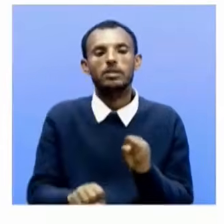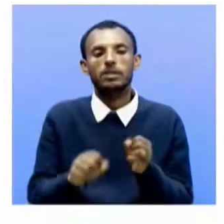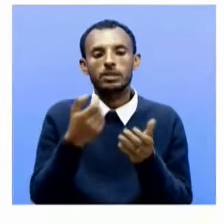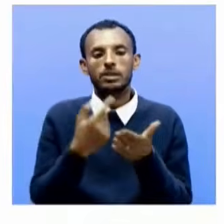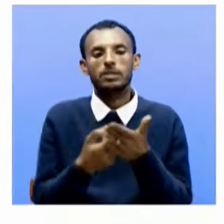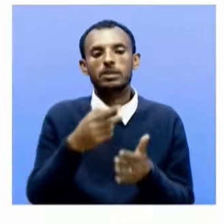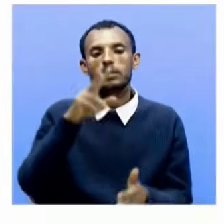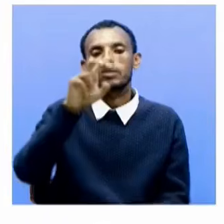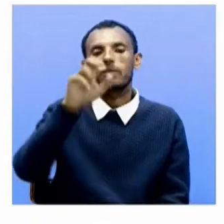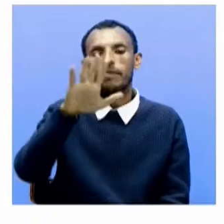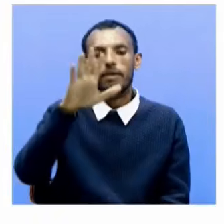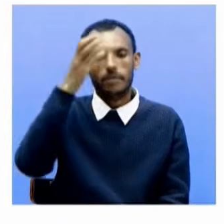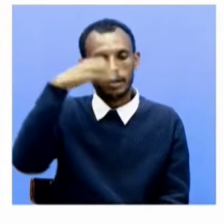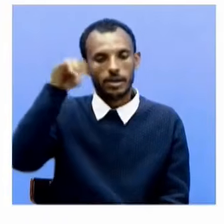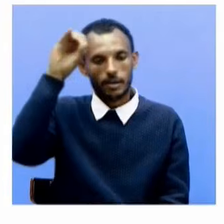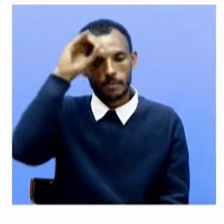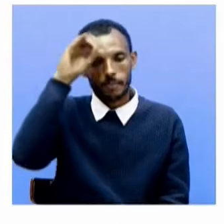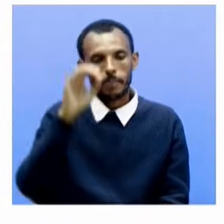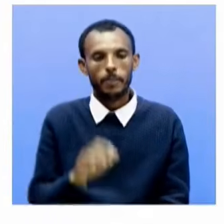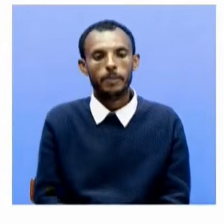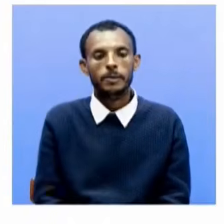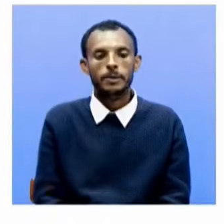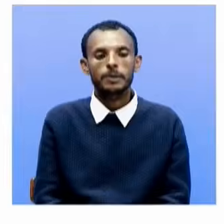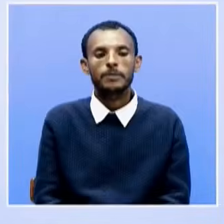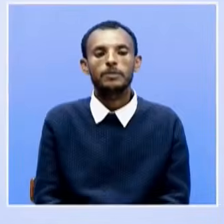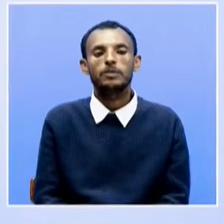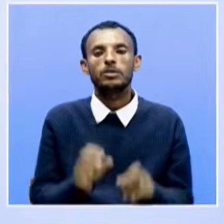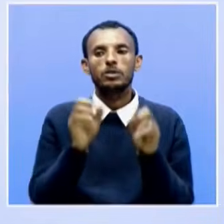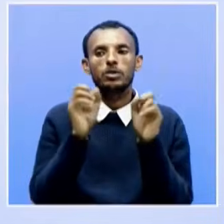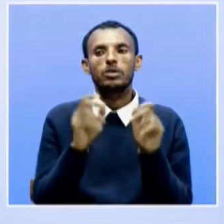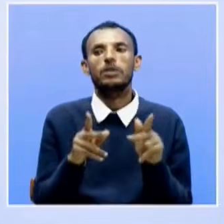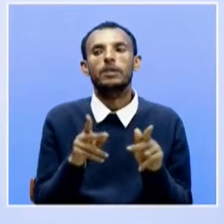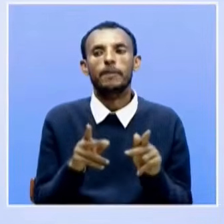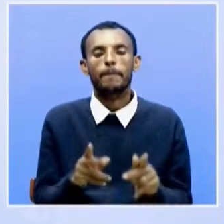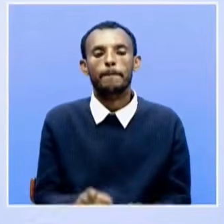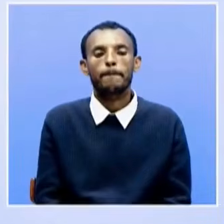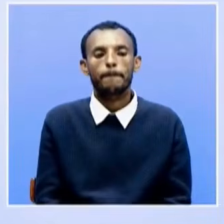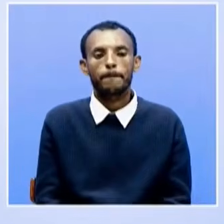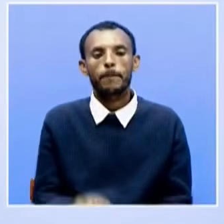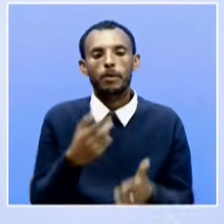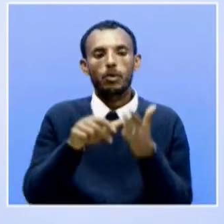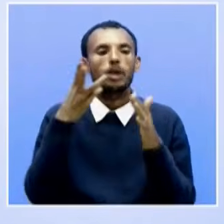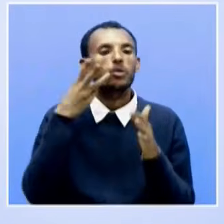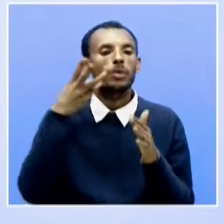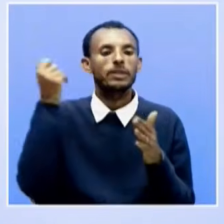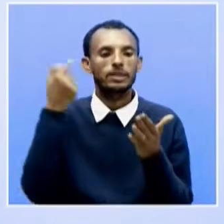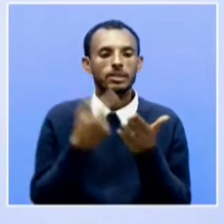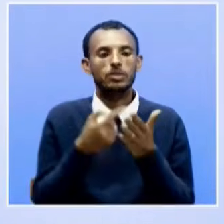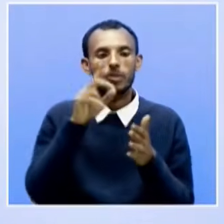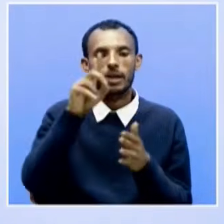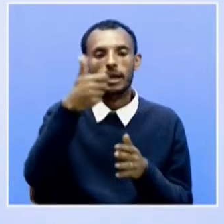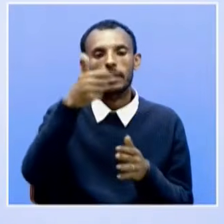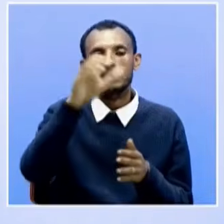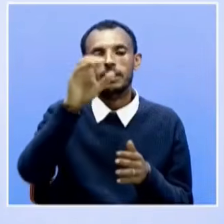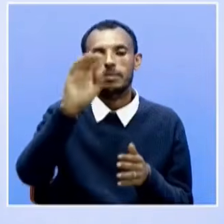is 25 degree. Okay, what was this one?